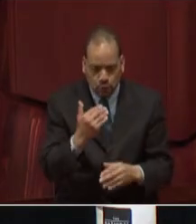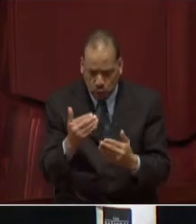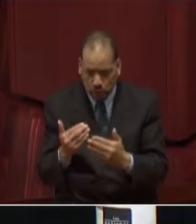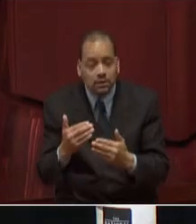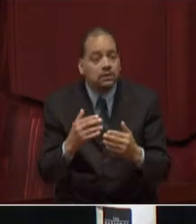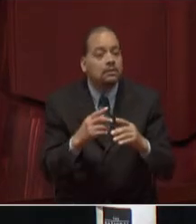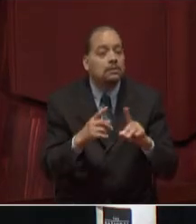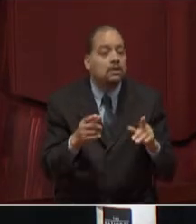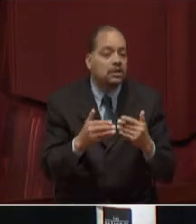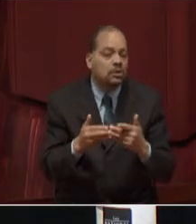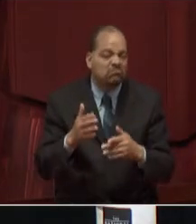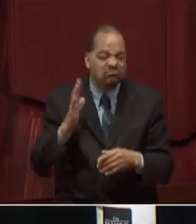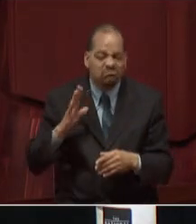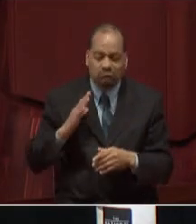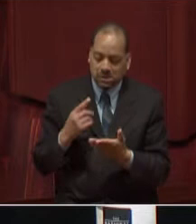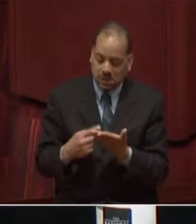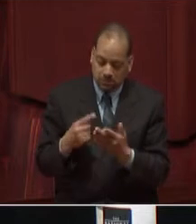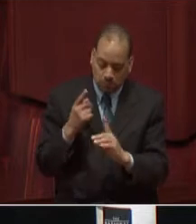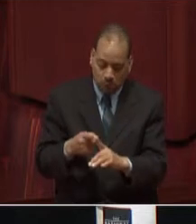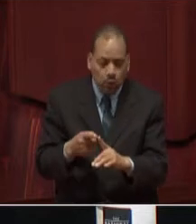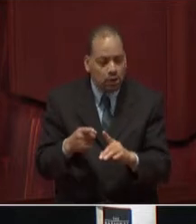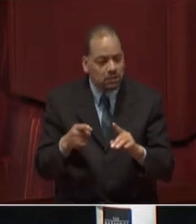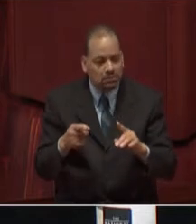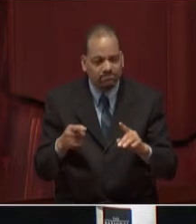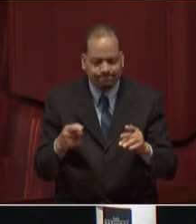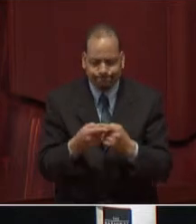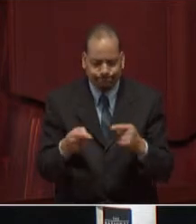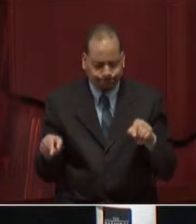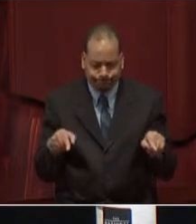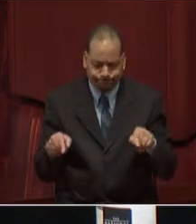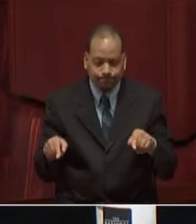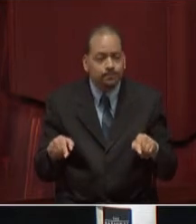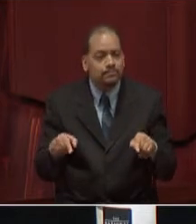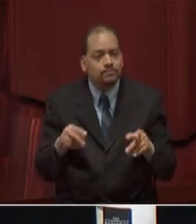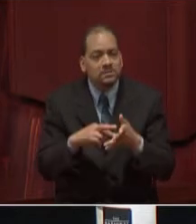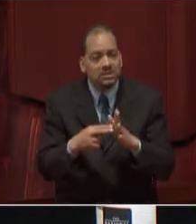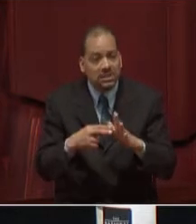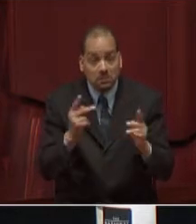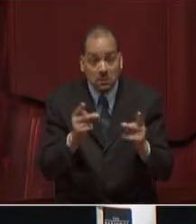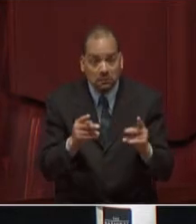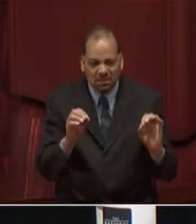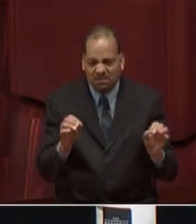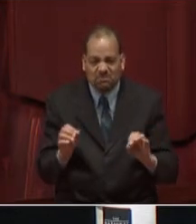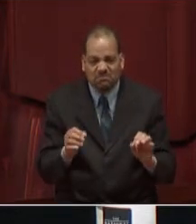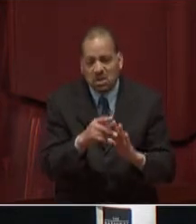earlier point about the contrasts, again, nothing is perfect. Depends on what the president wants, above